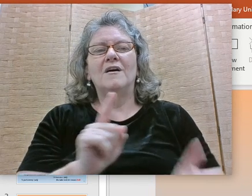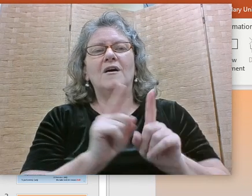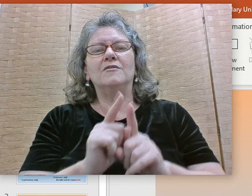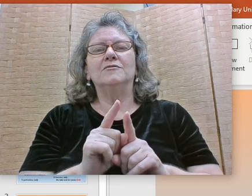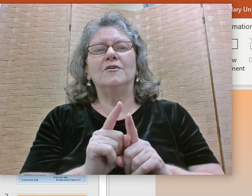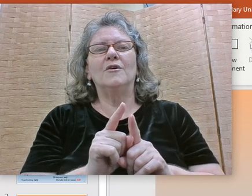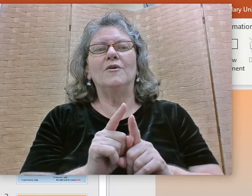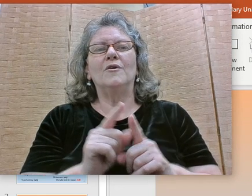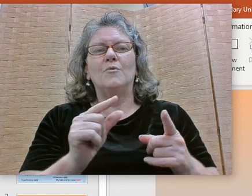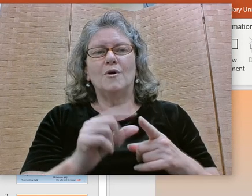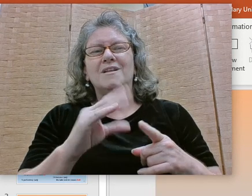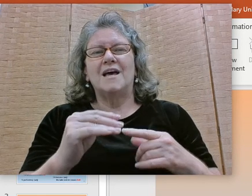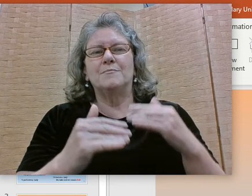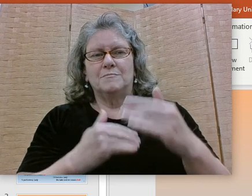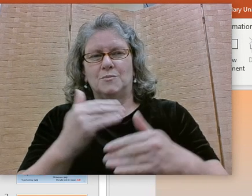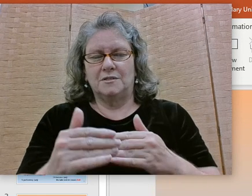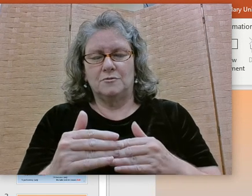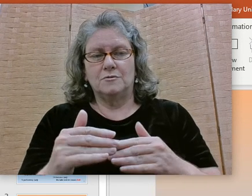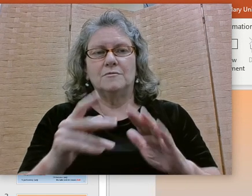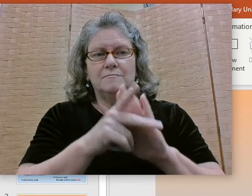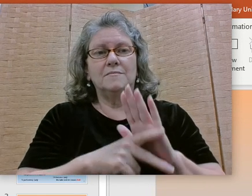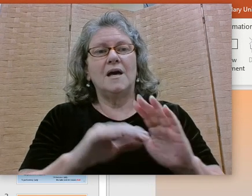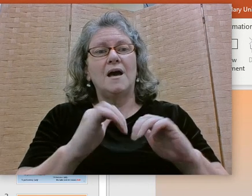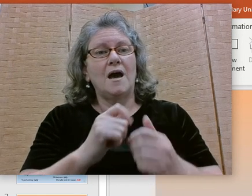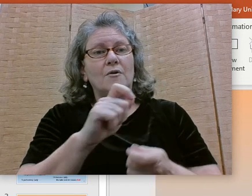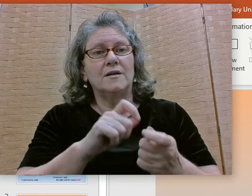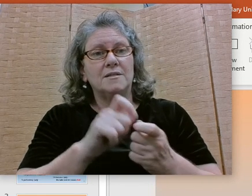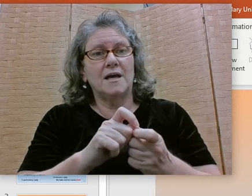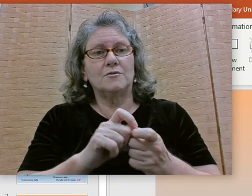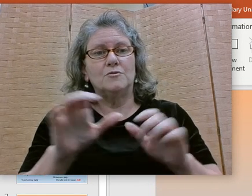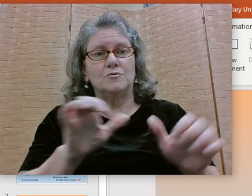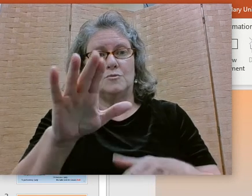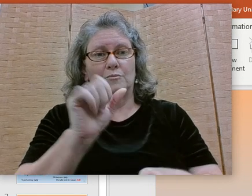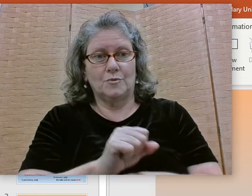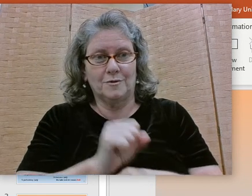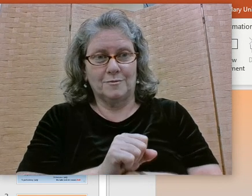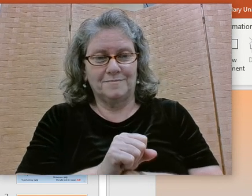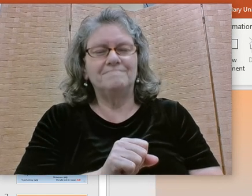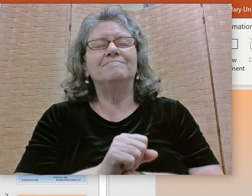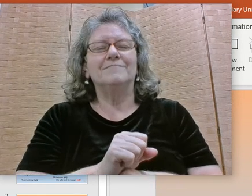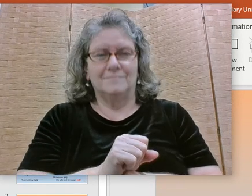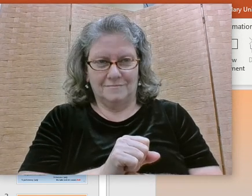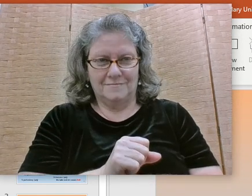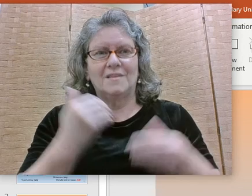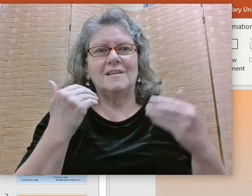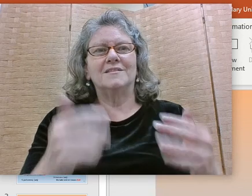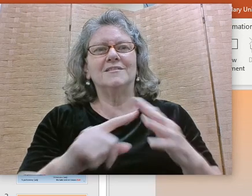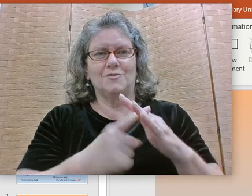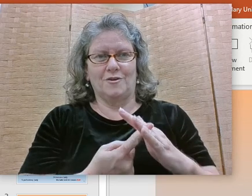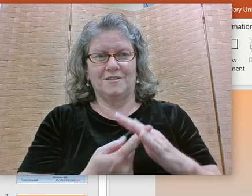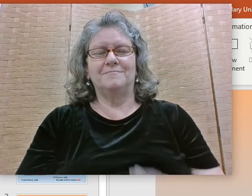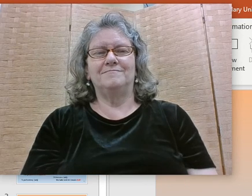also some procedural things. How exactly do you complete the work? All right, so let's get started.